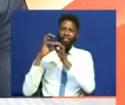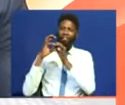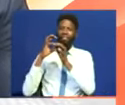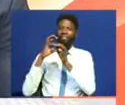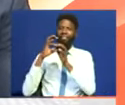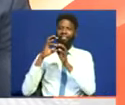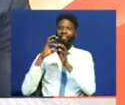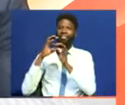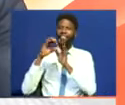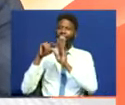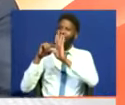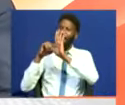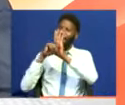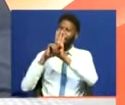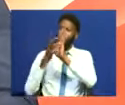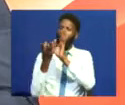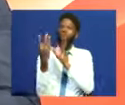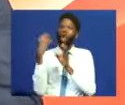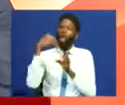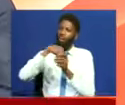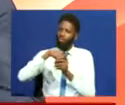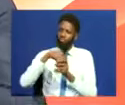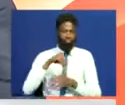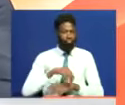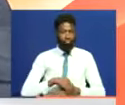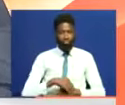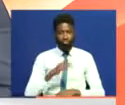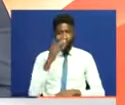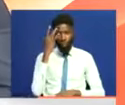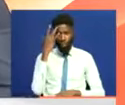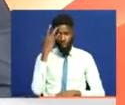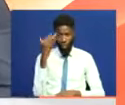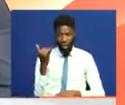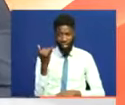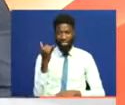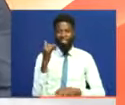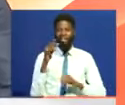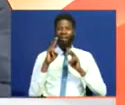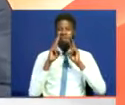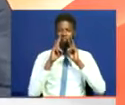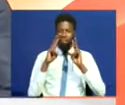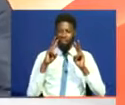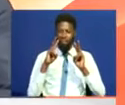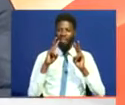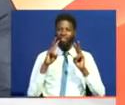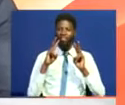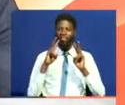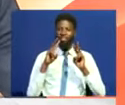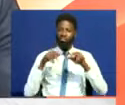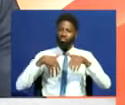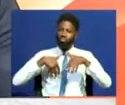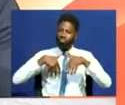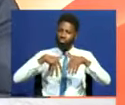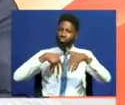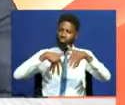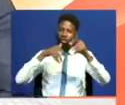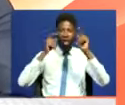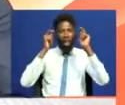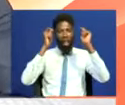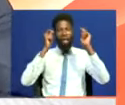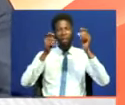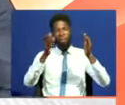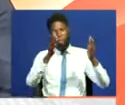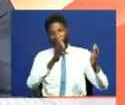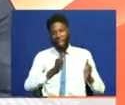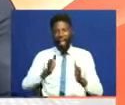Okay. That is why even protests are being planned, peaceful protests for that matter, to ensure that the general public is very